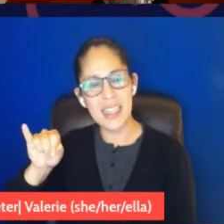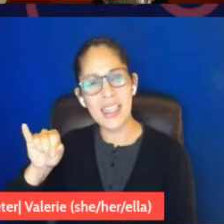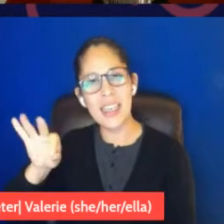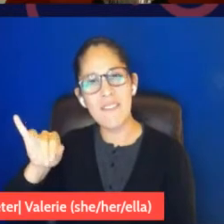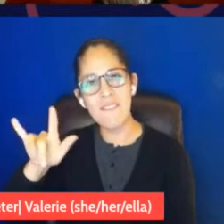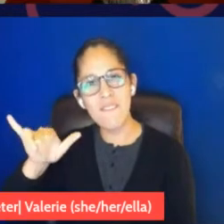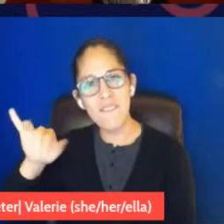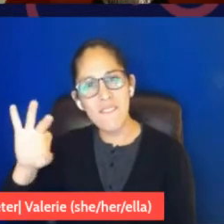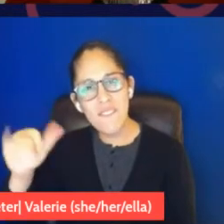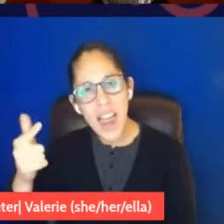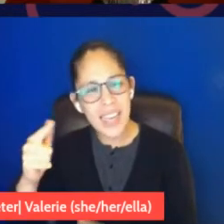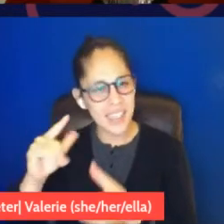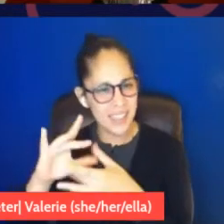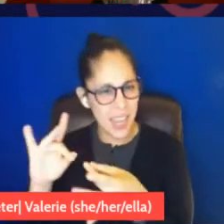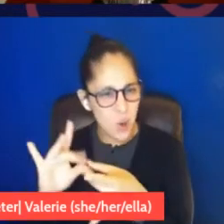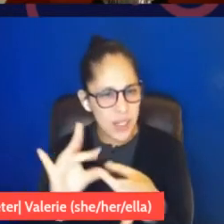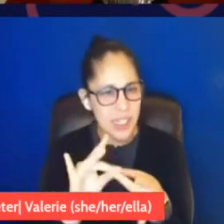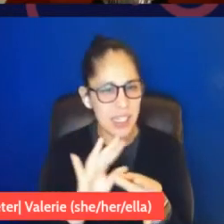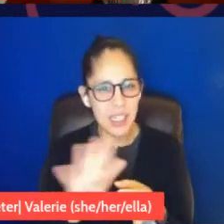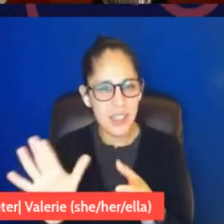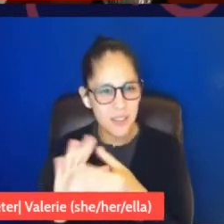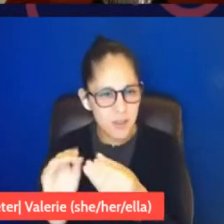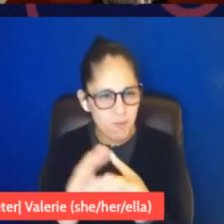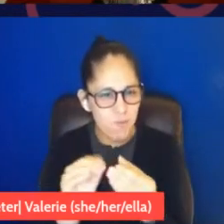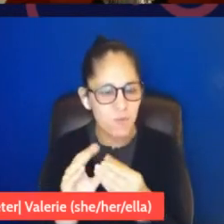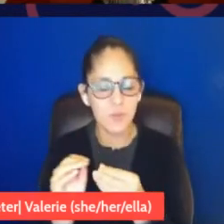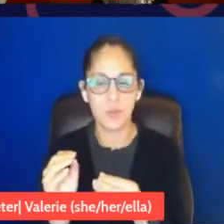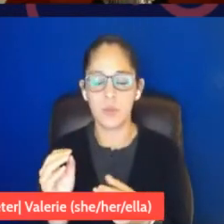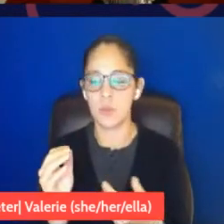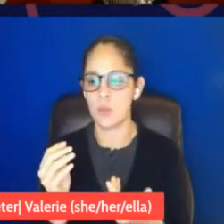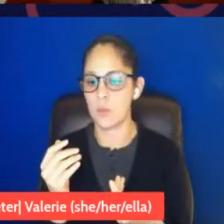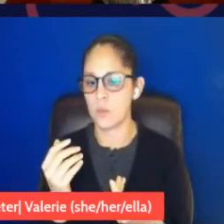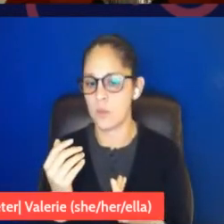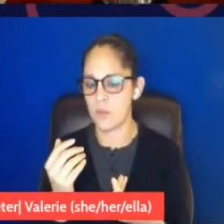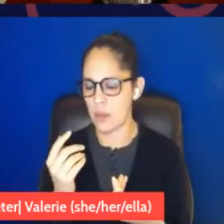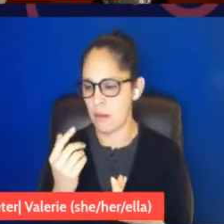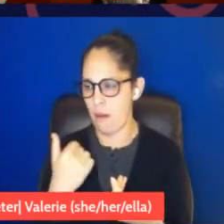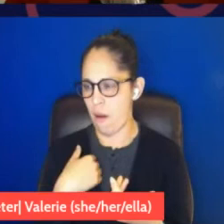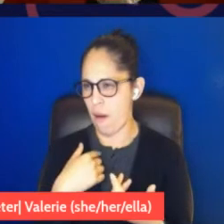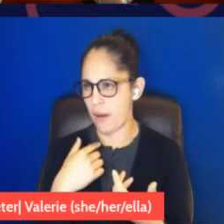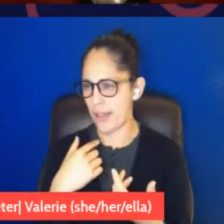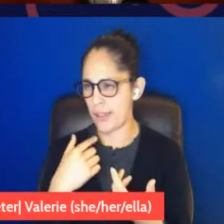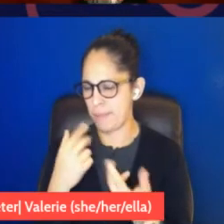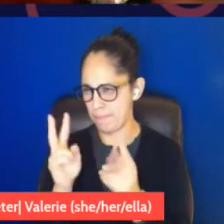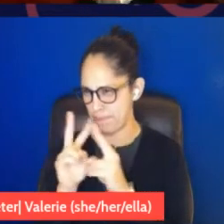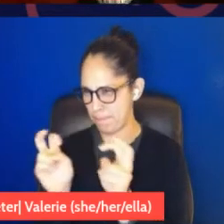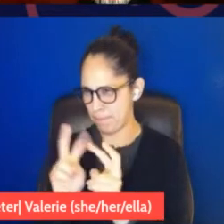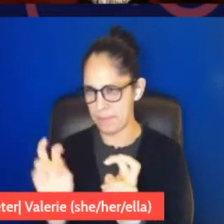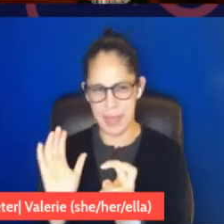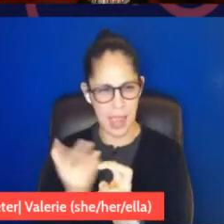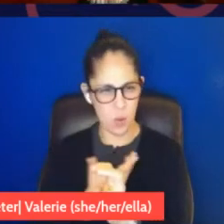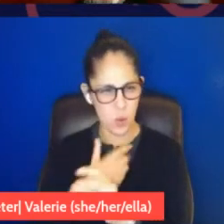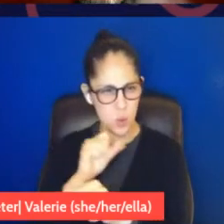And really, I think that where I am, because when I look at a lot of our work around immigration,